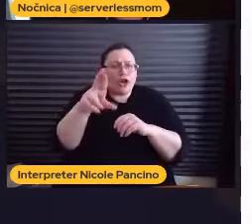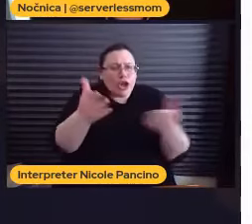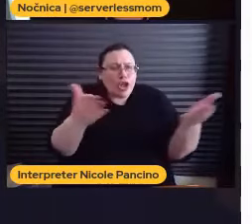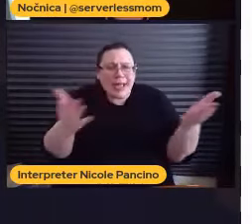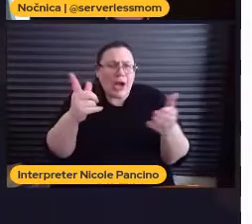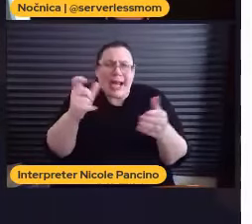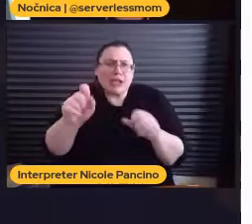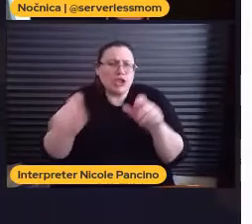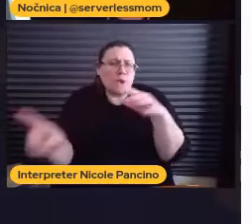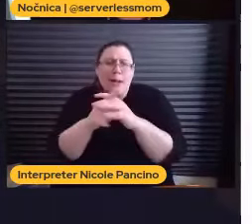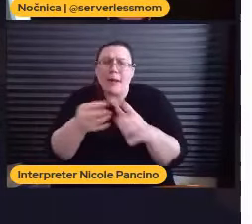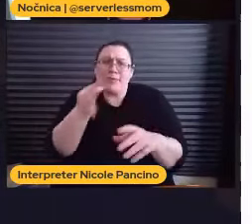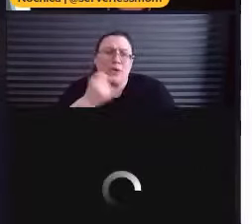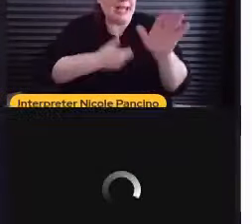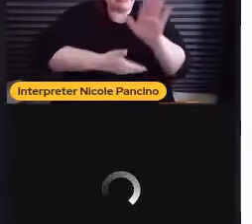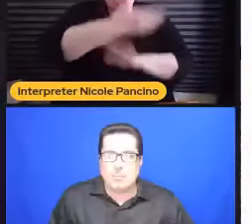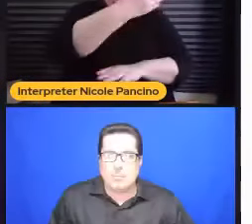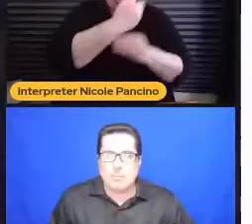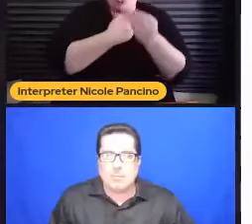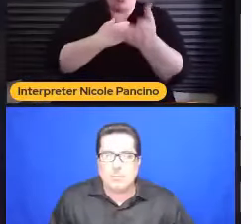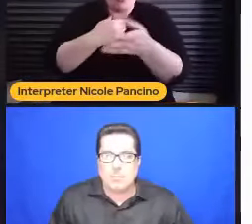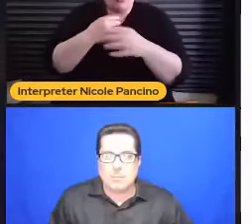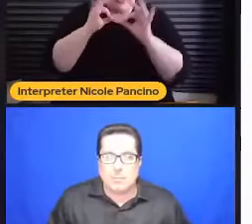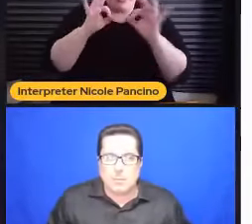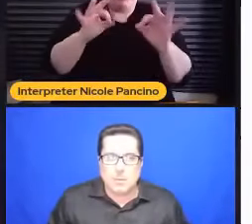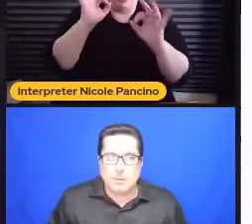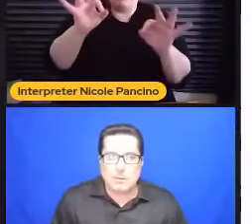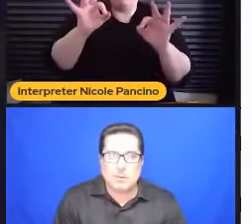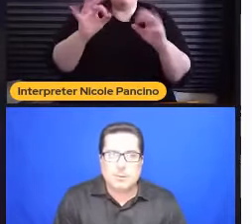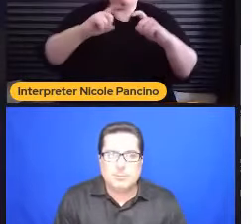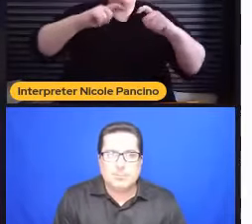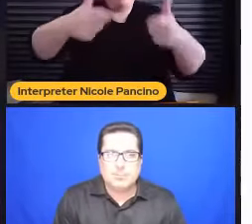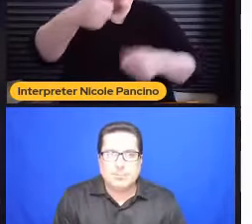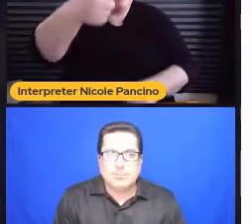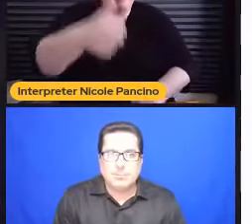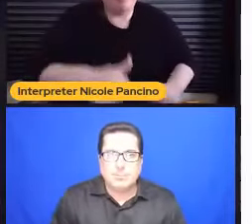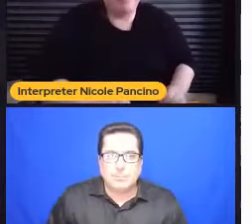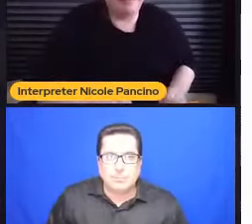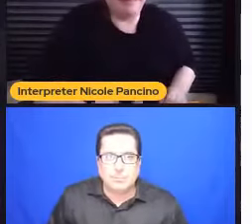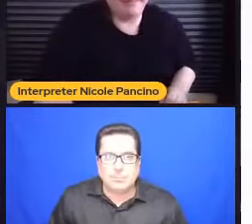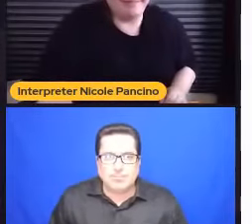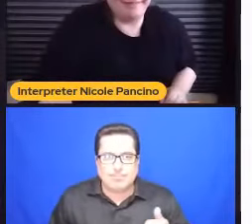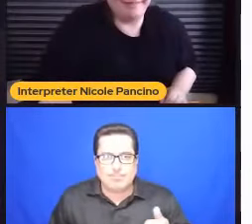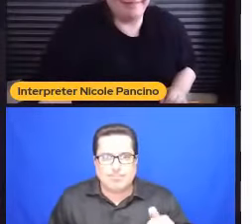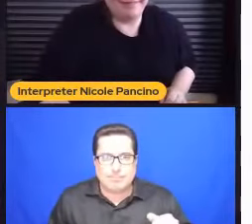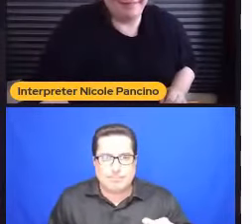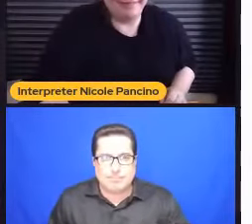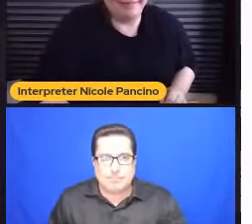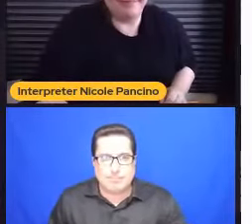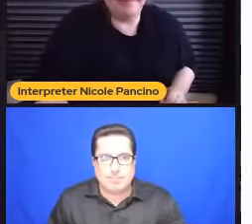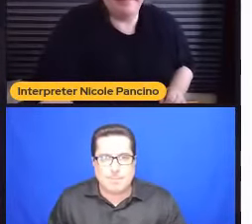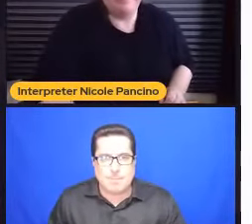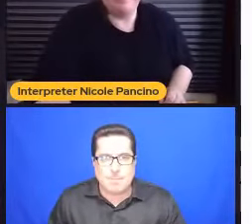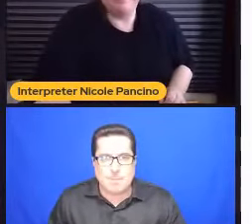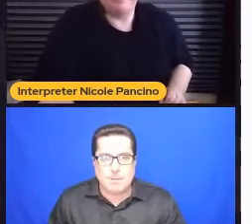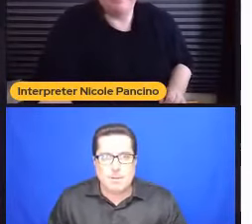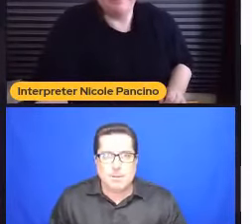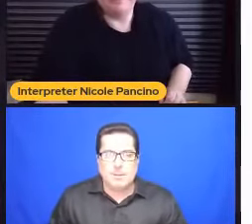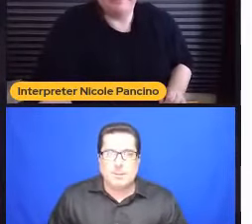at serverlessmom, where I do try to mainly talk about serverless and other fun things like that.